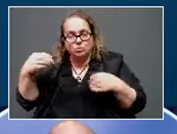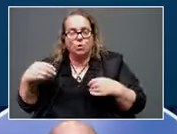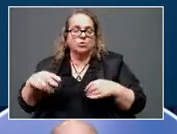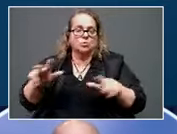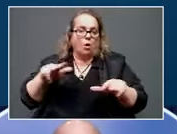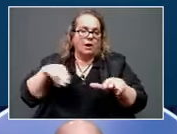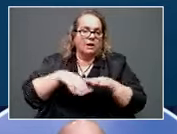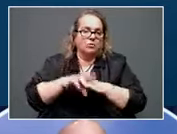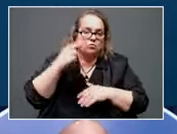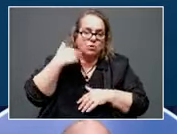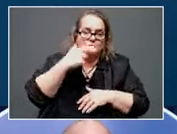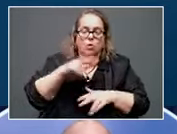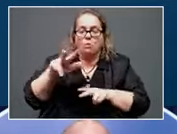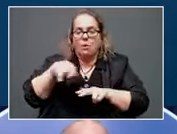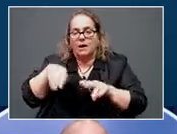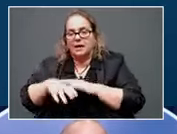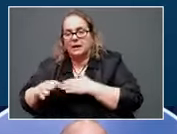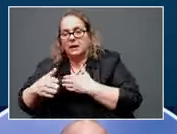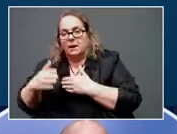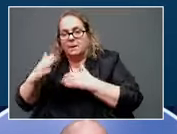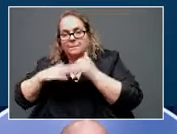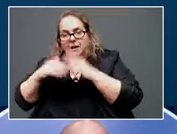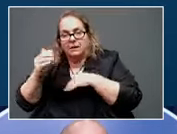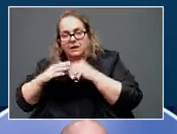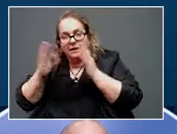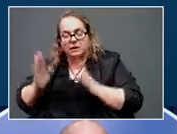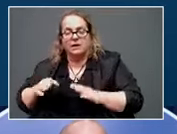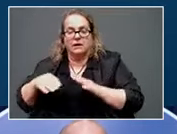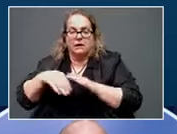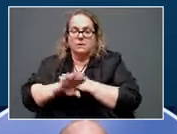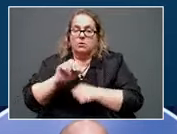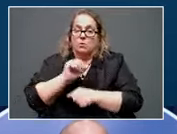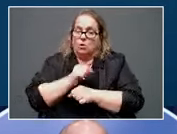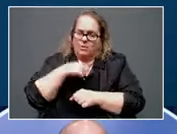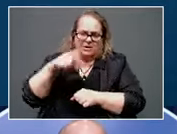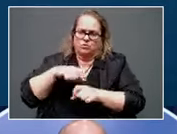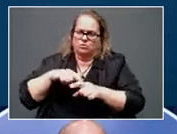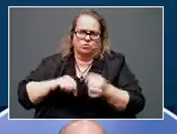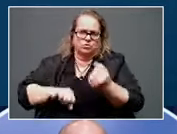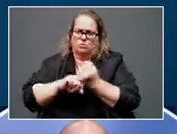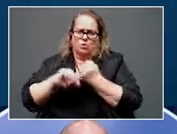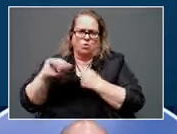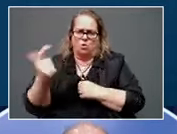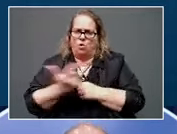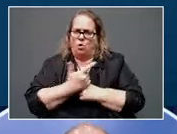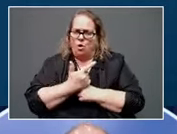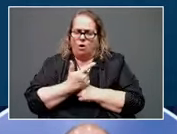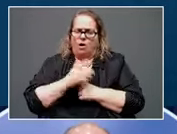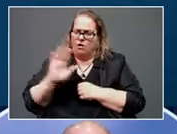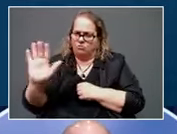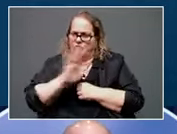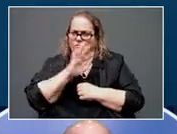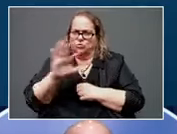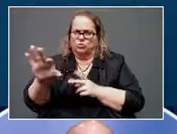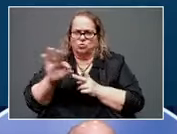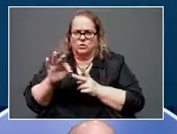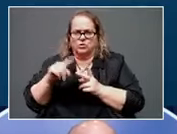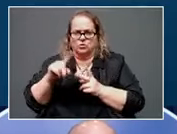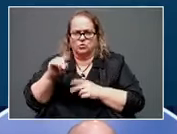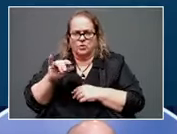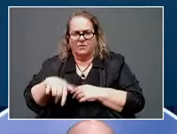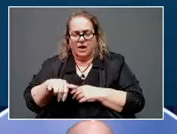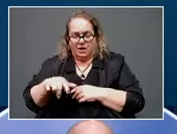through buildings, coming to work. We need to support them and be tolerant of their choice to do that, because it's what they can do to help